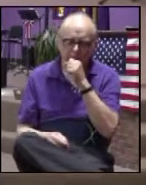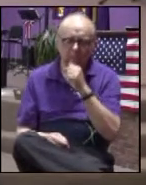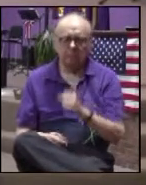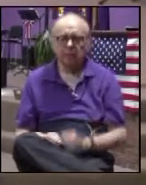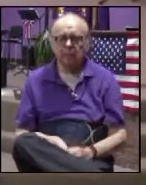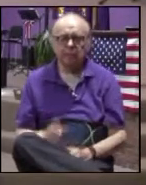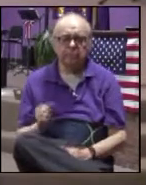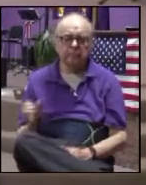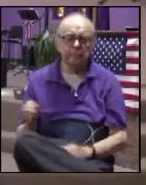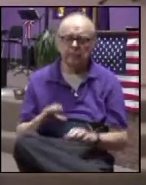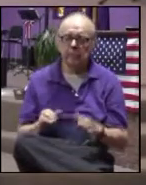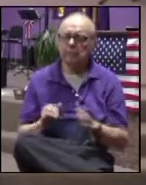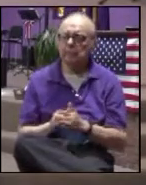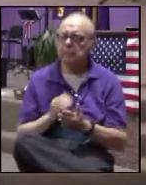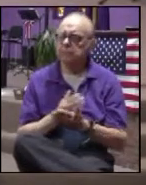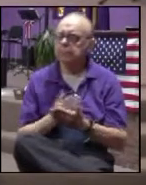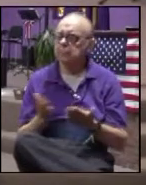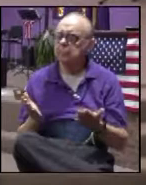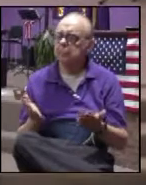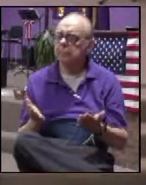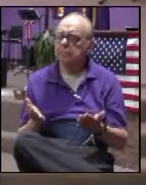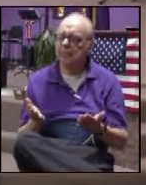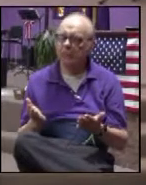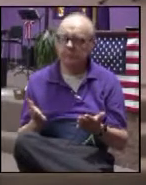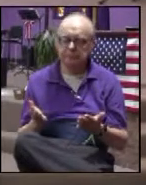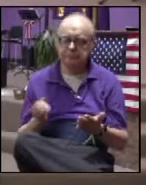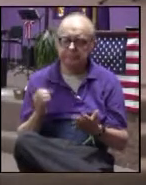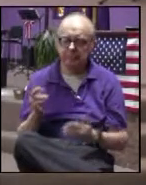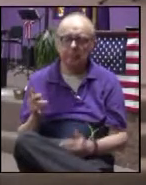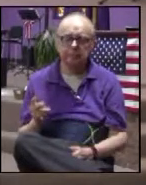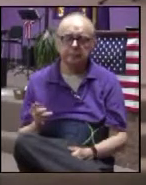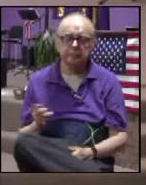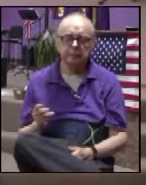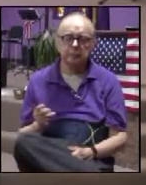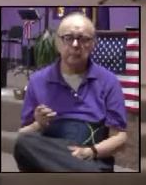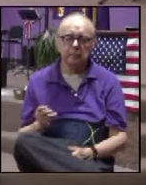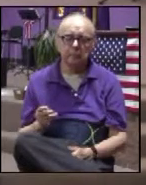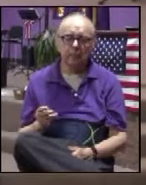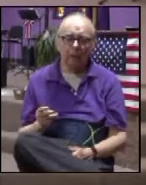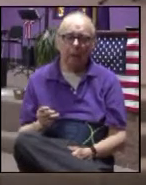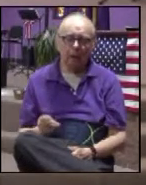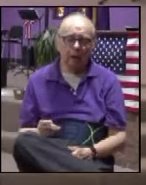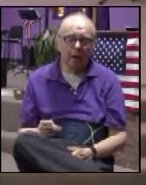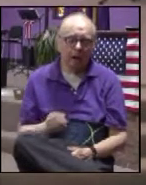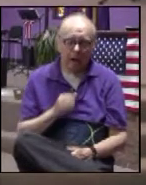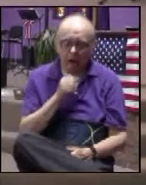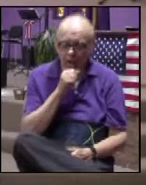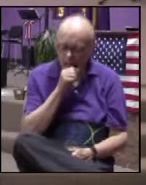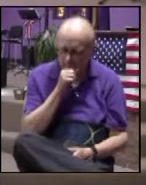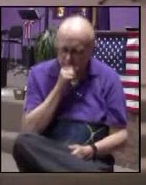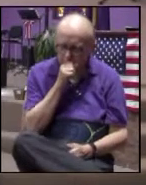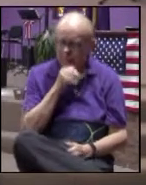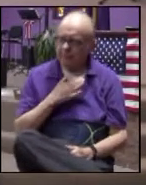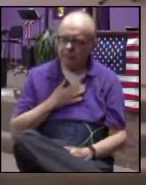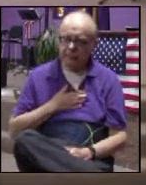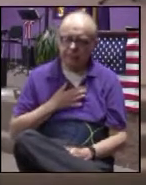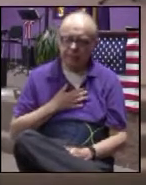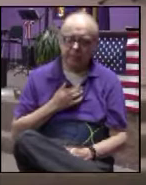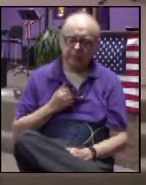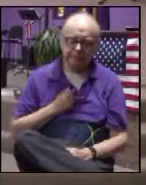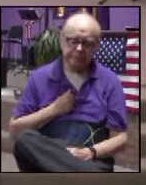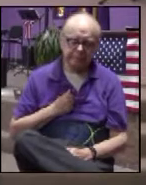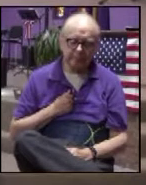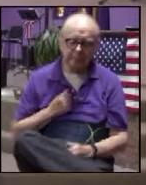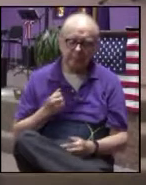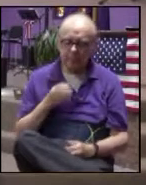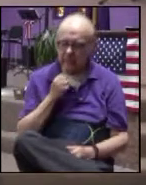And so they were doing these things, okay? And so what happened was,